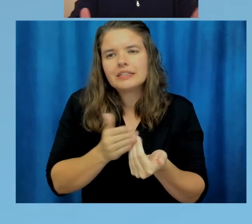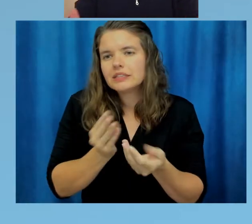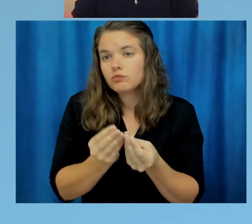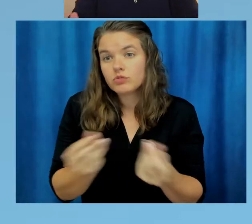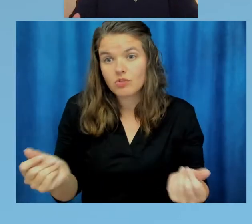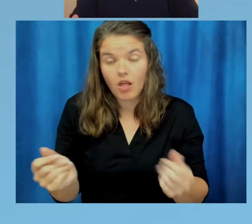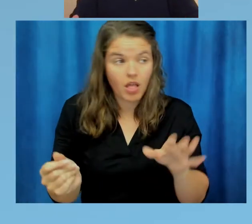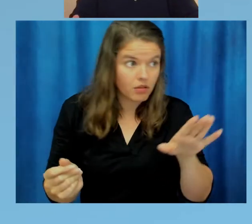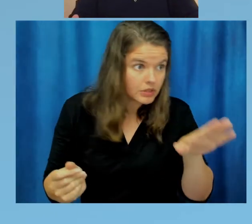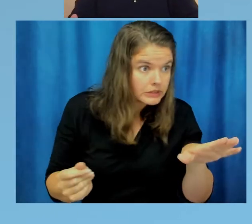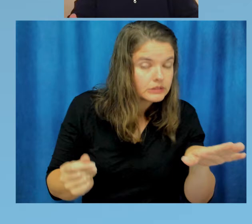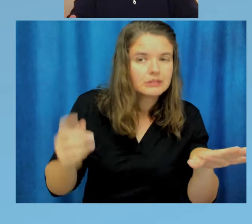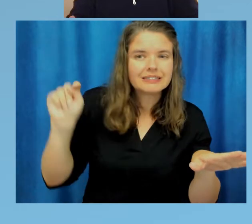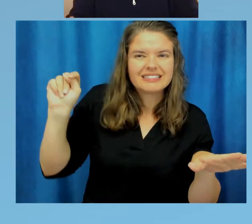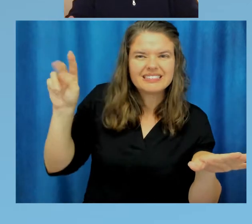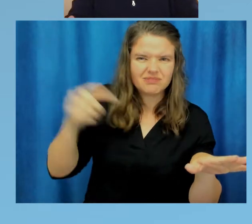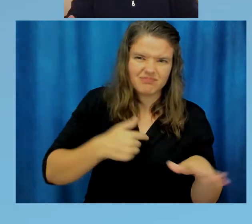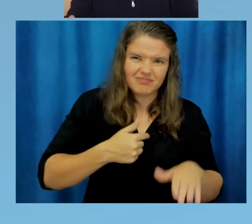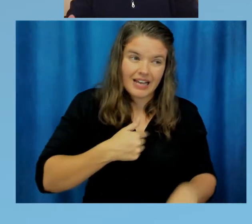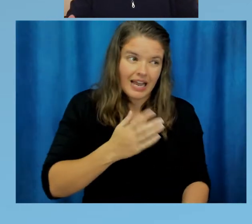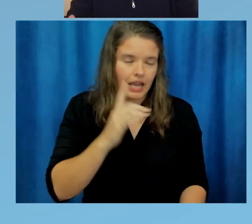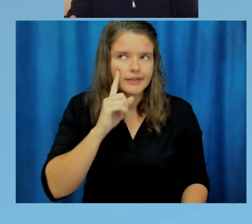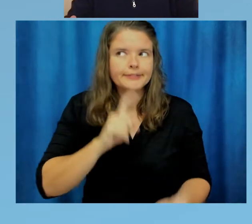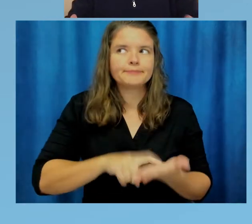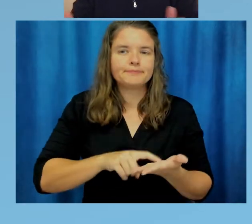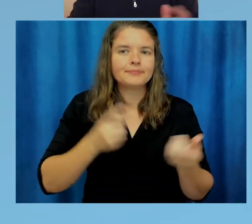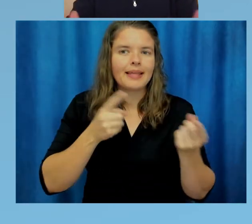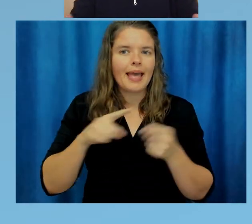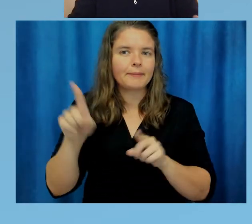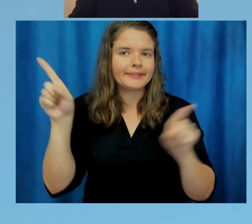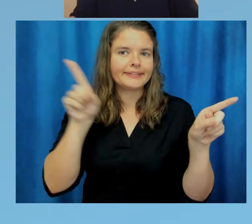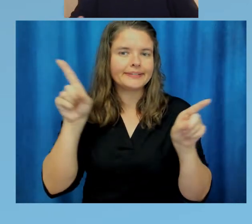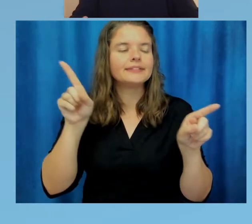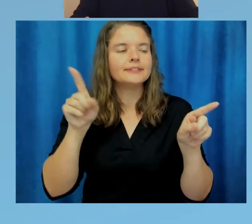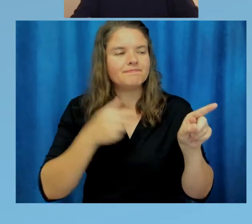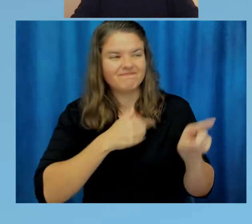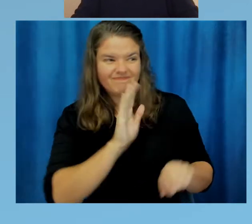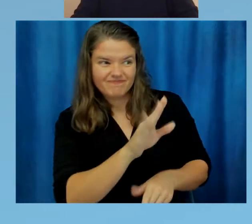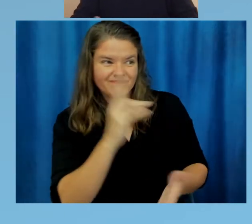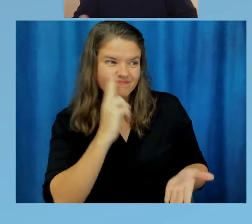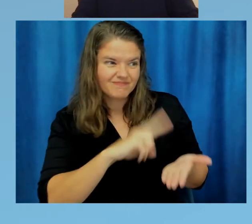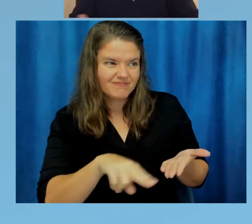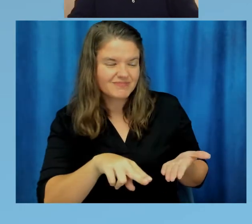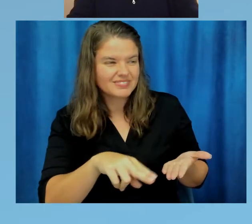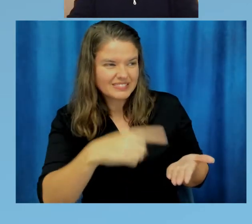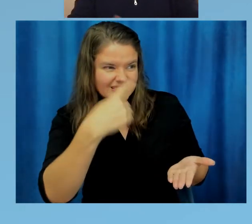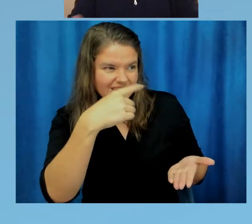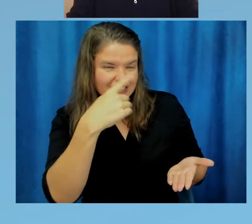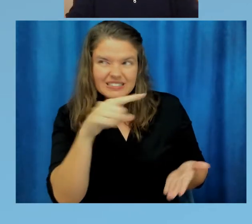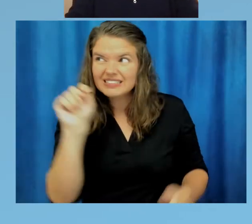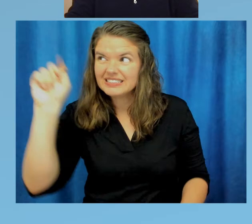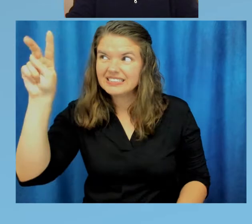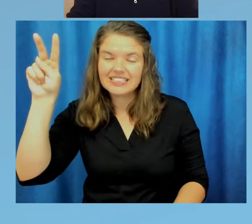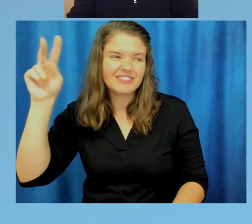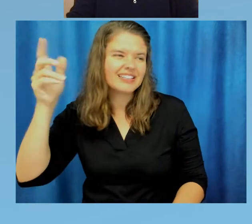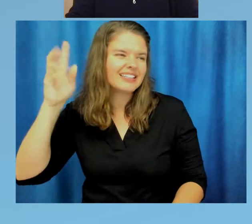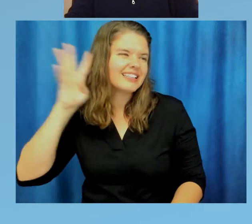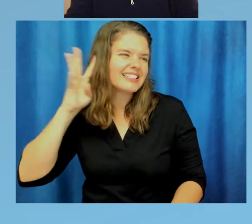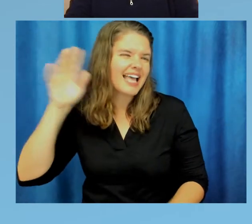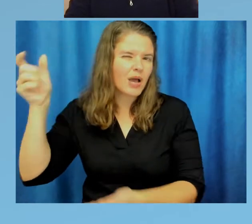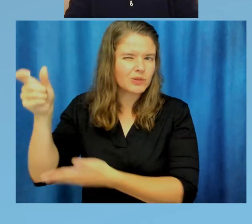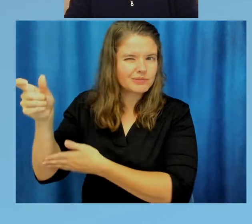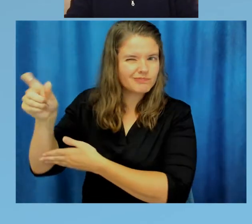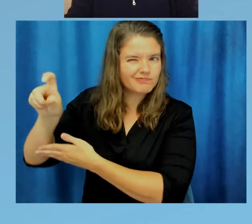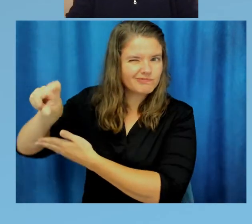this was very easy to resolve. We just turned down the TV. I recognized what was happening, and I said to the receptionist, could you please turn